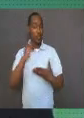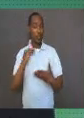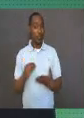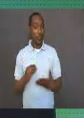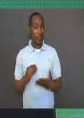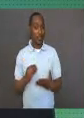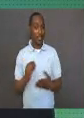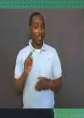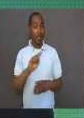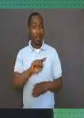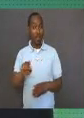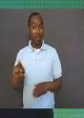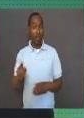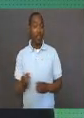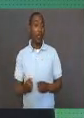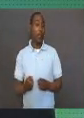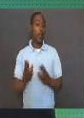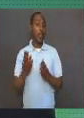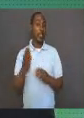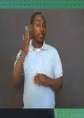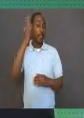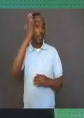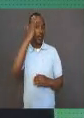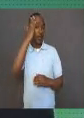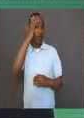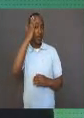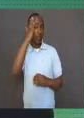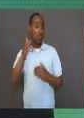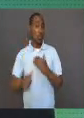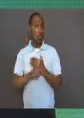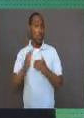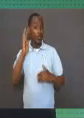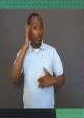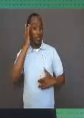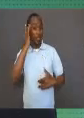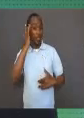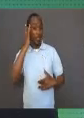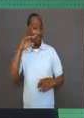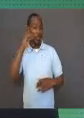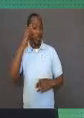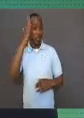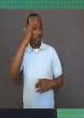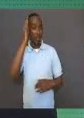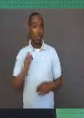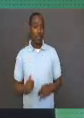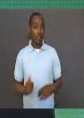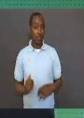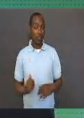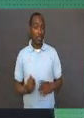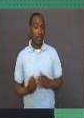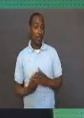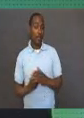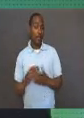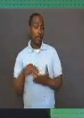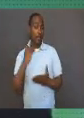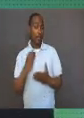gain more knowledge about dangerous diseases and learn to develop